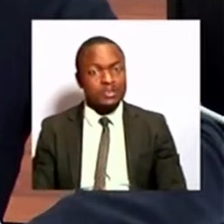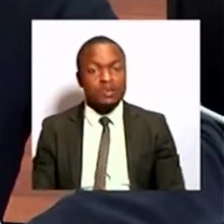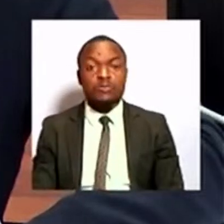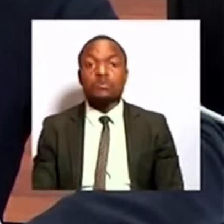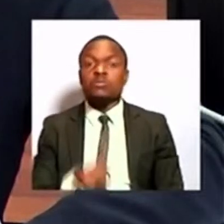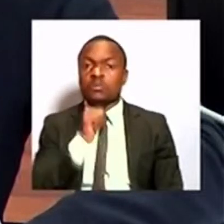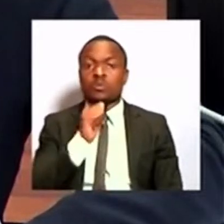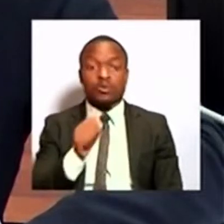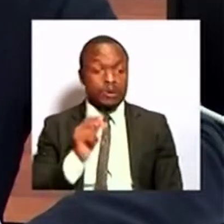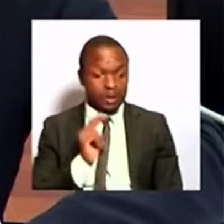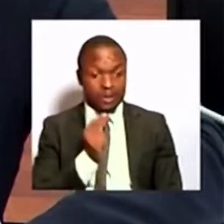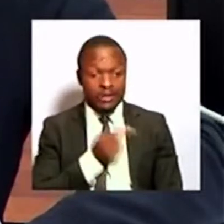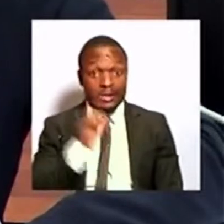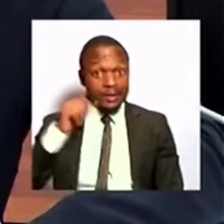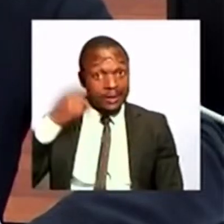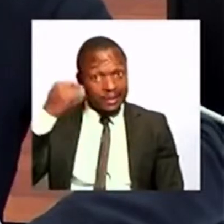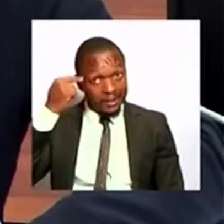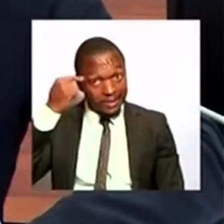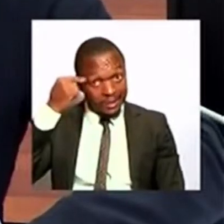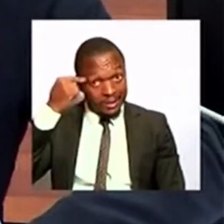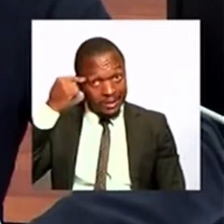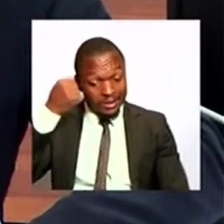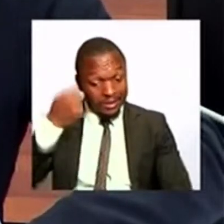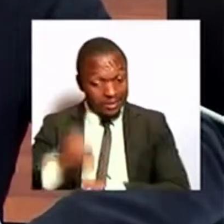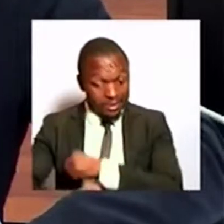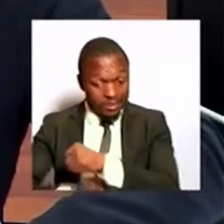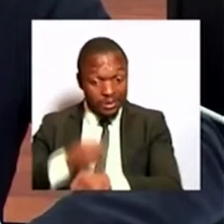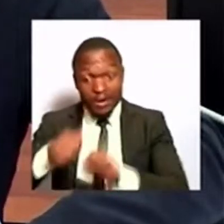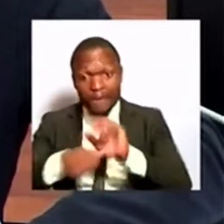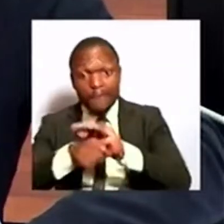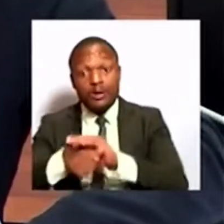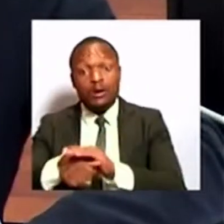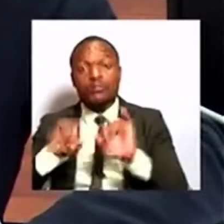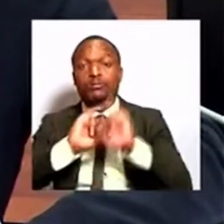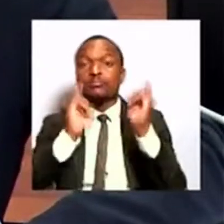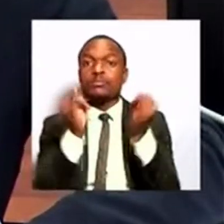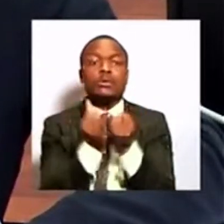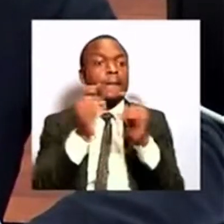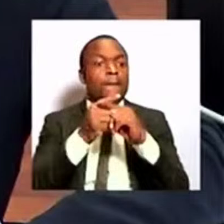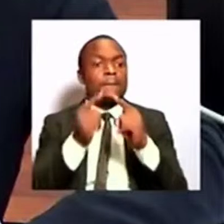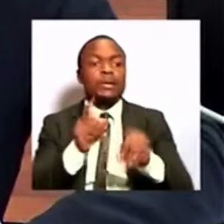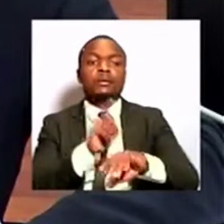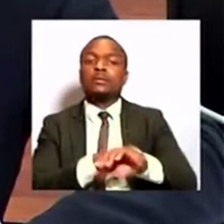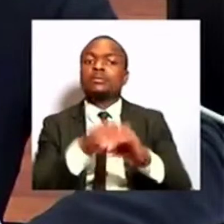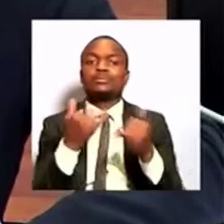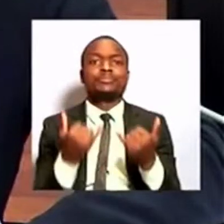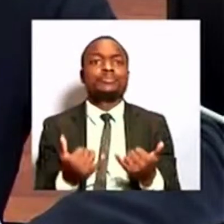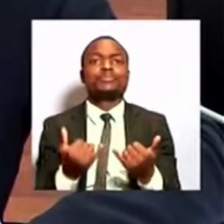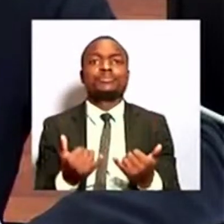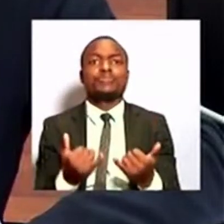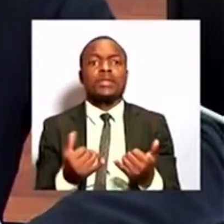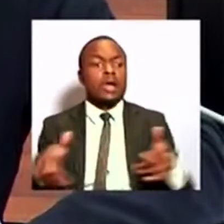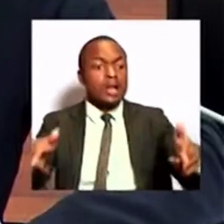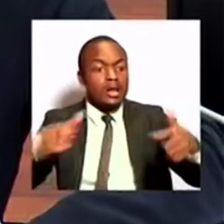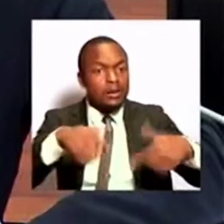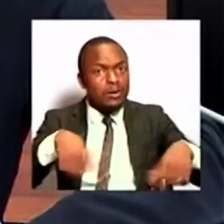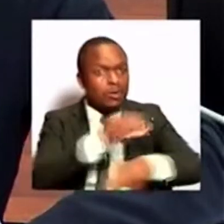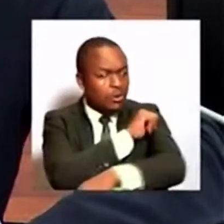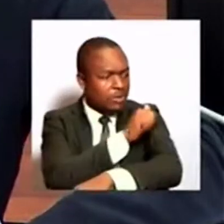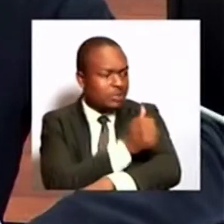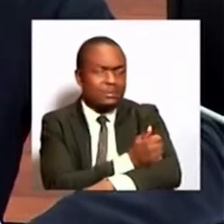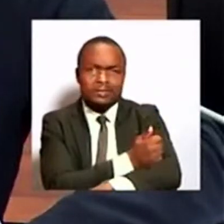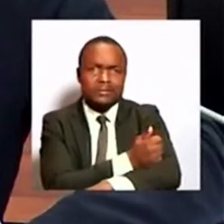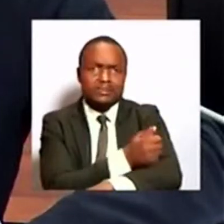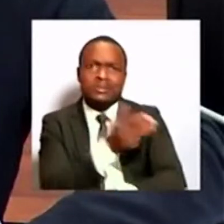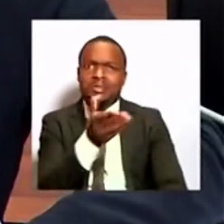us as a government struggling with these private institutions. But this time it is a local authority for that